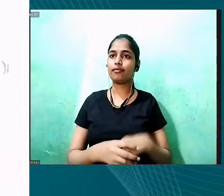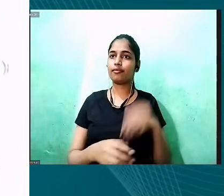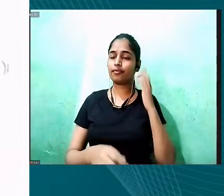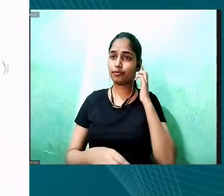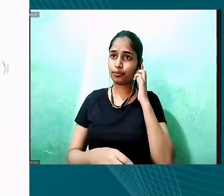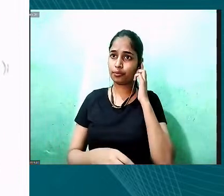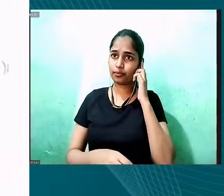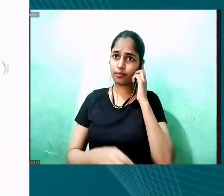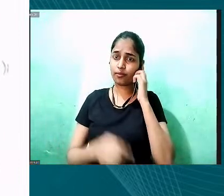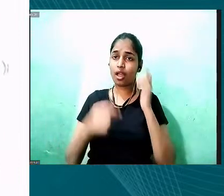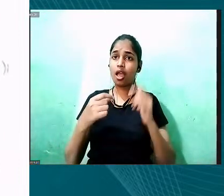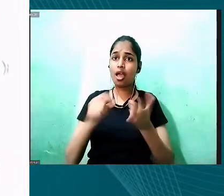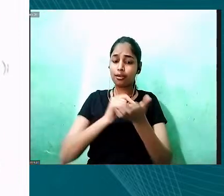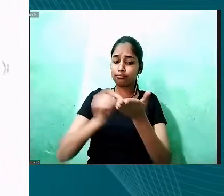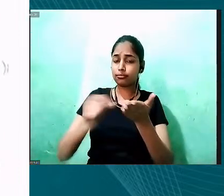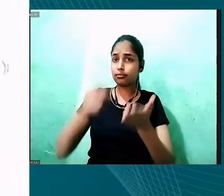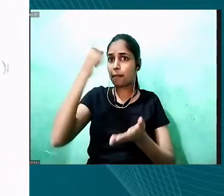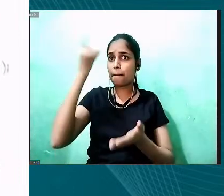Okay. And